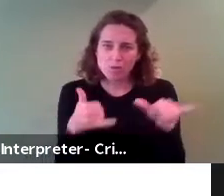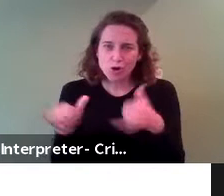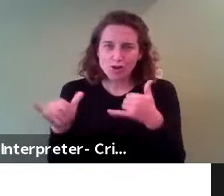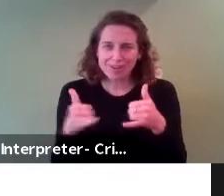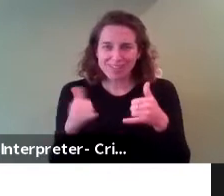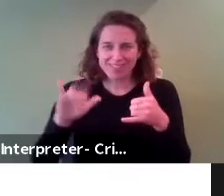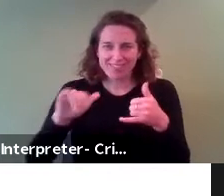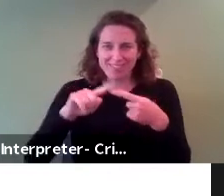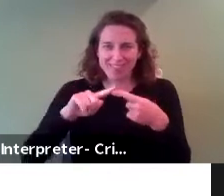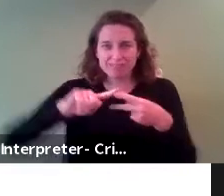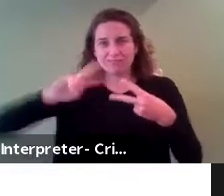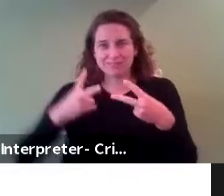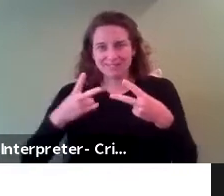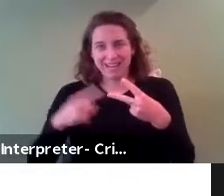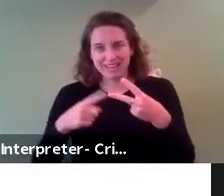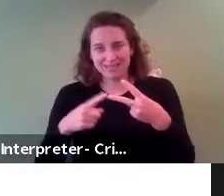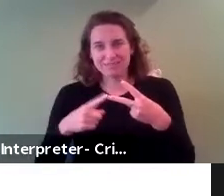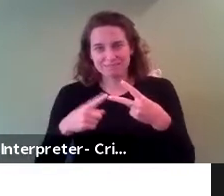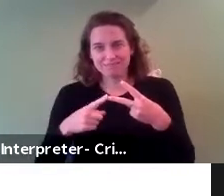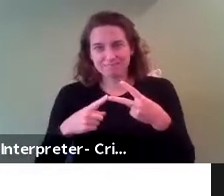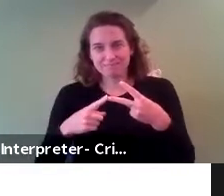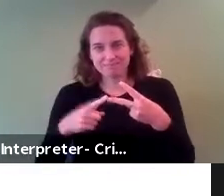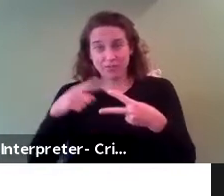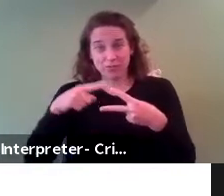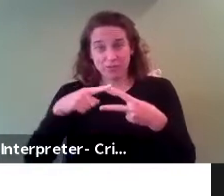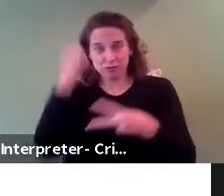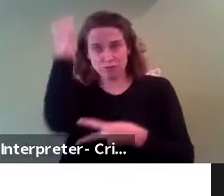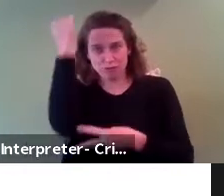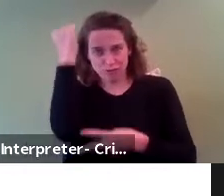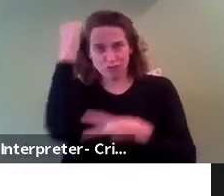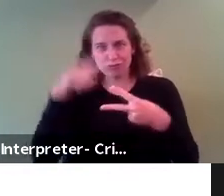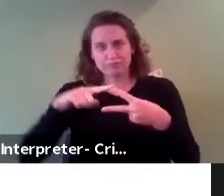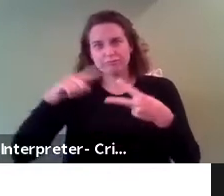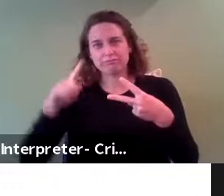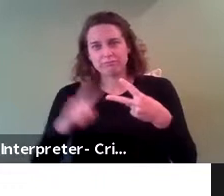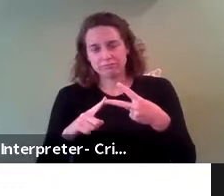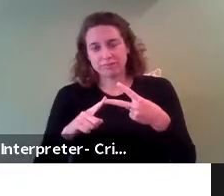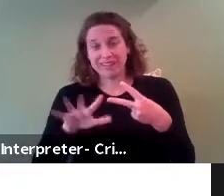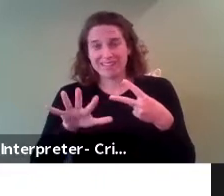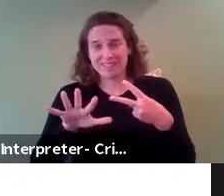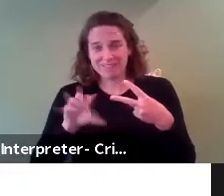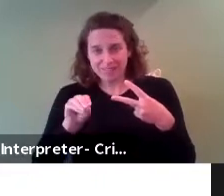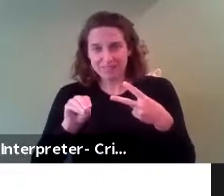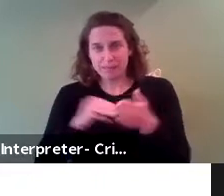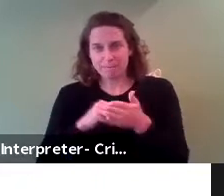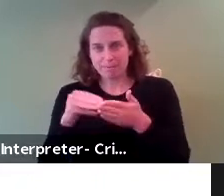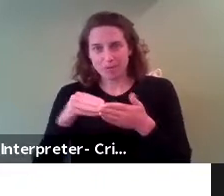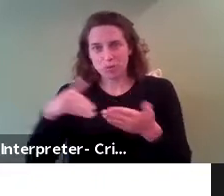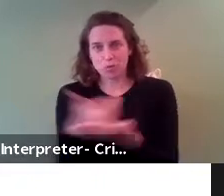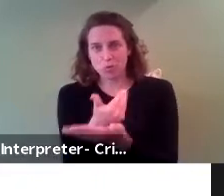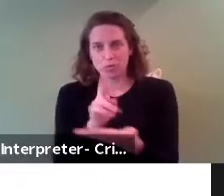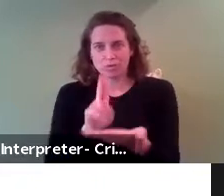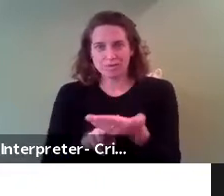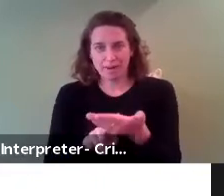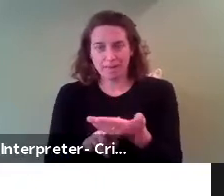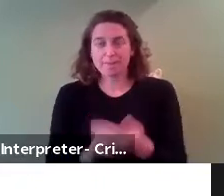that grew, the second fastest to Zoom. It had 50 million new signups in just 1 month. I